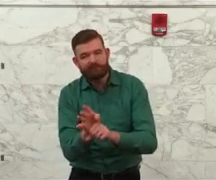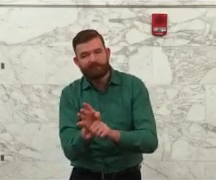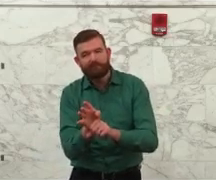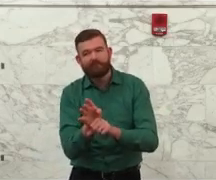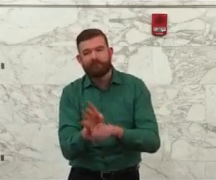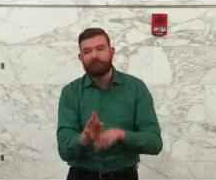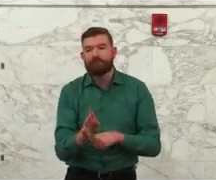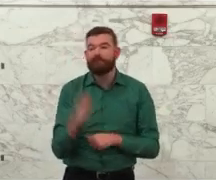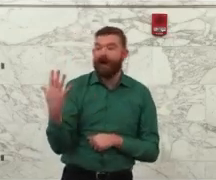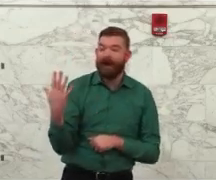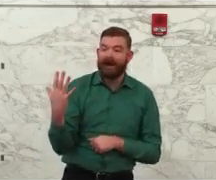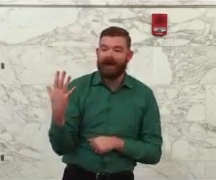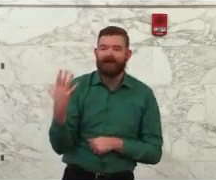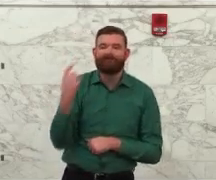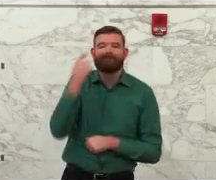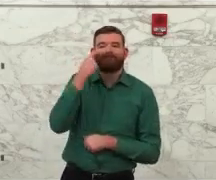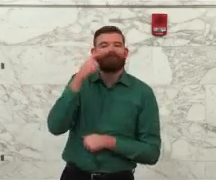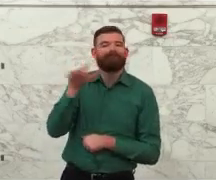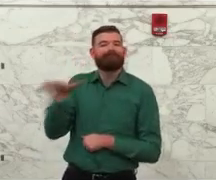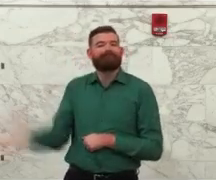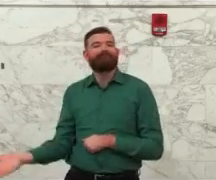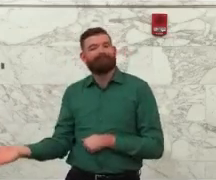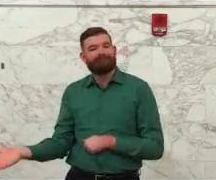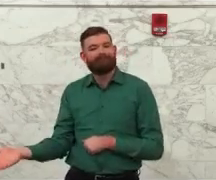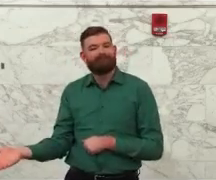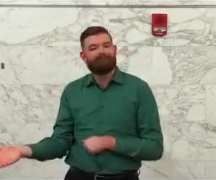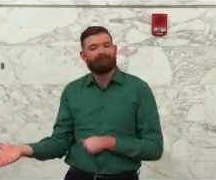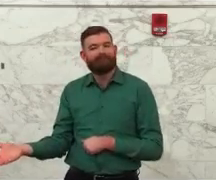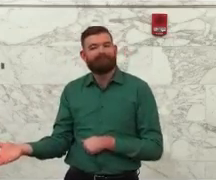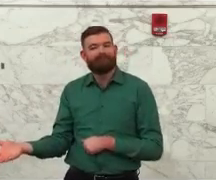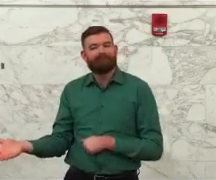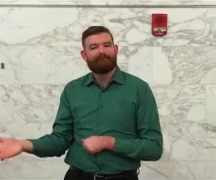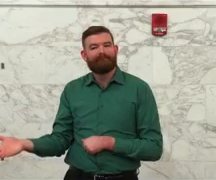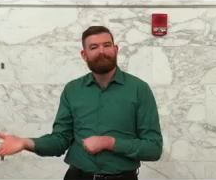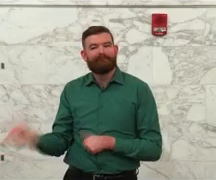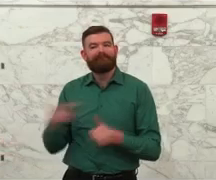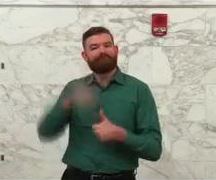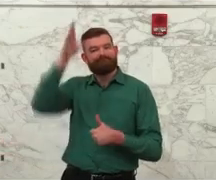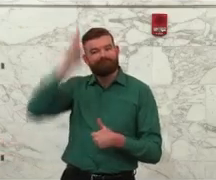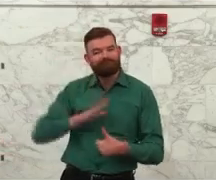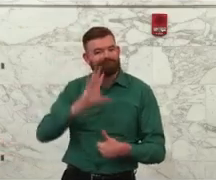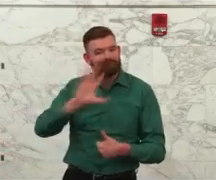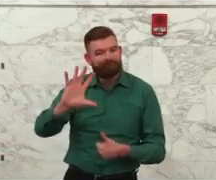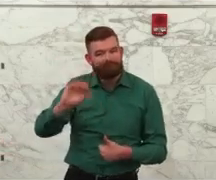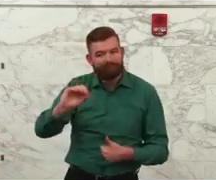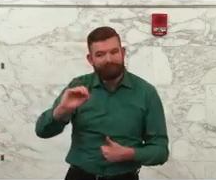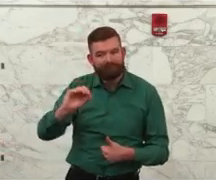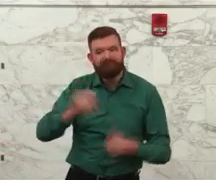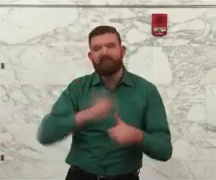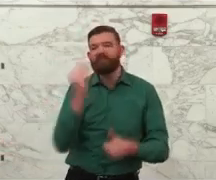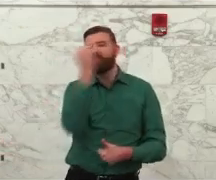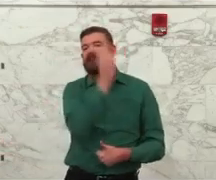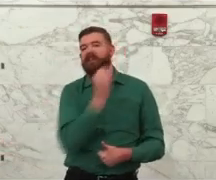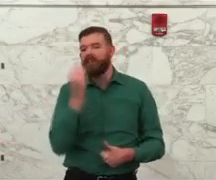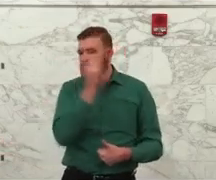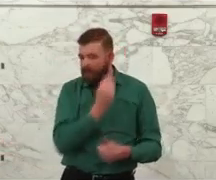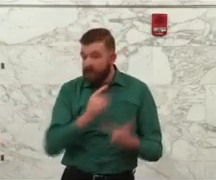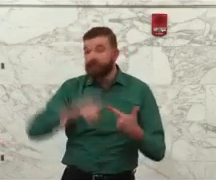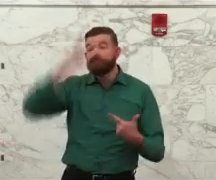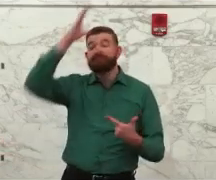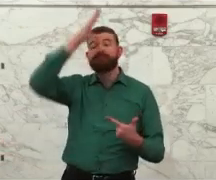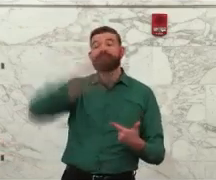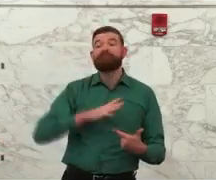deaths reported to the department. A male in his 50s from Monmouth County, a male in his 80s from